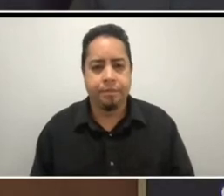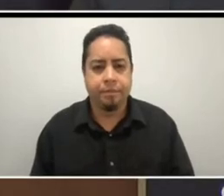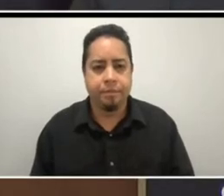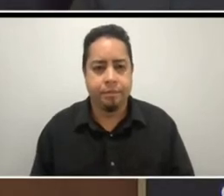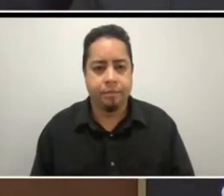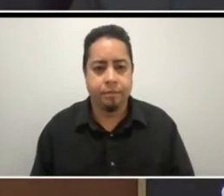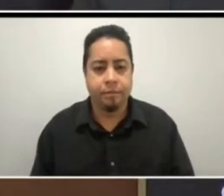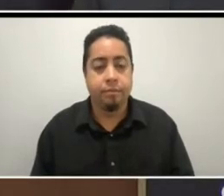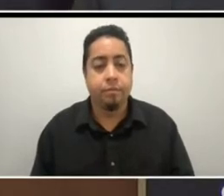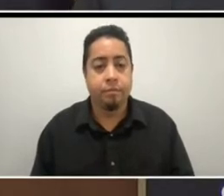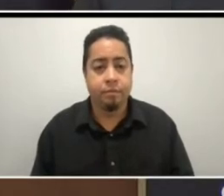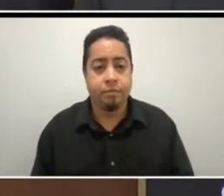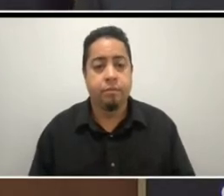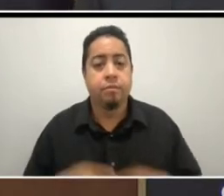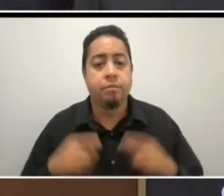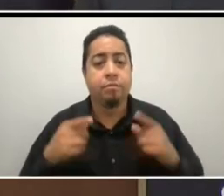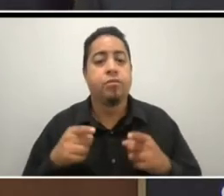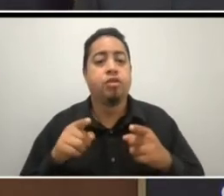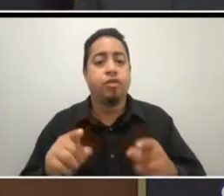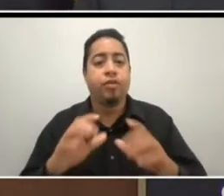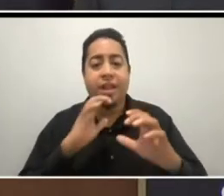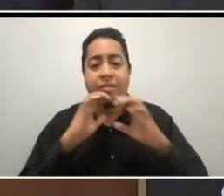During that conversation, Speaker Bowers,